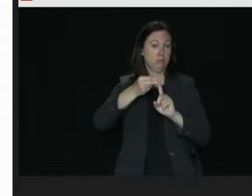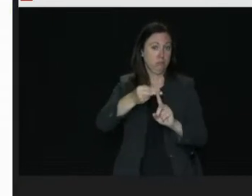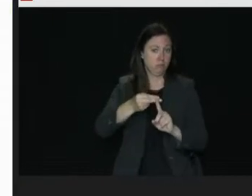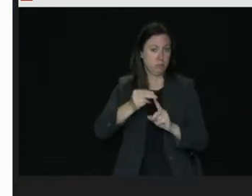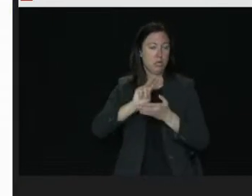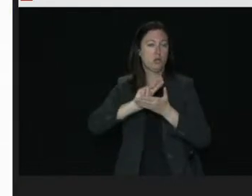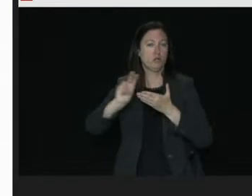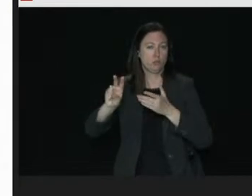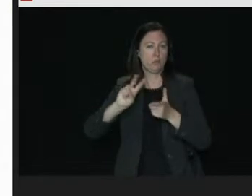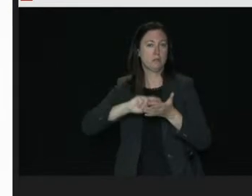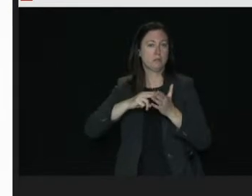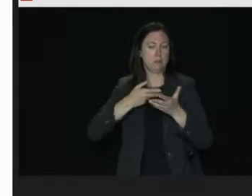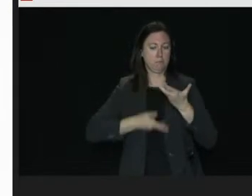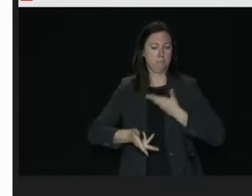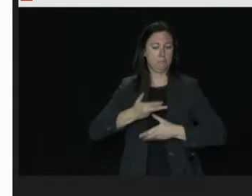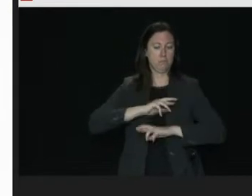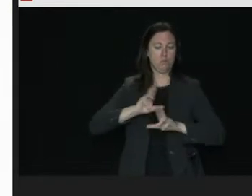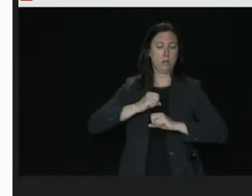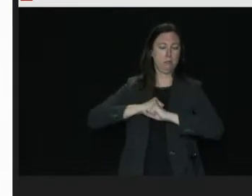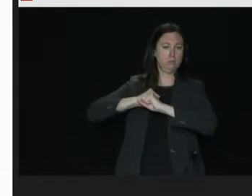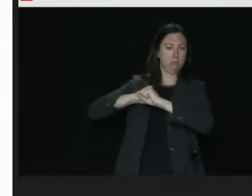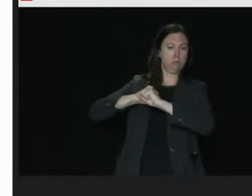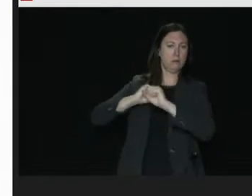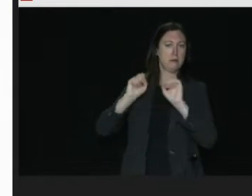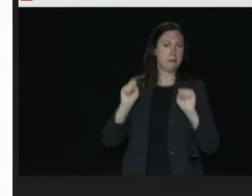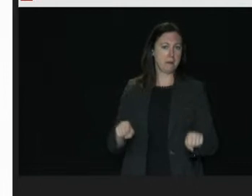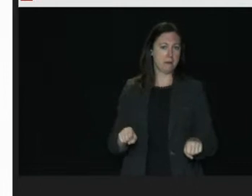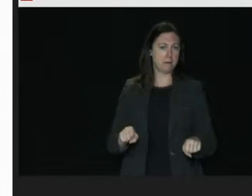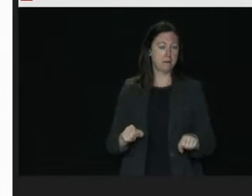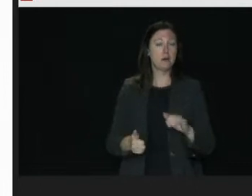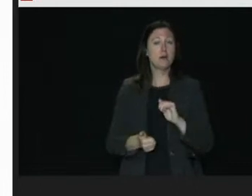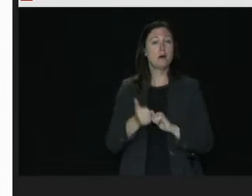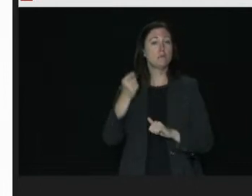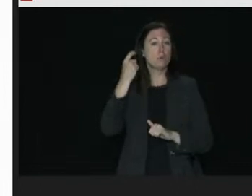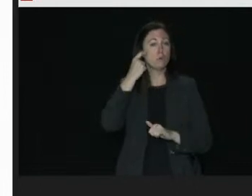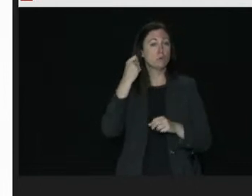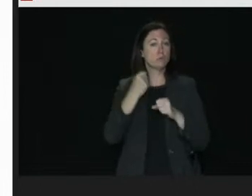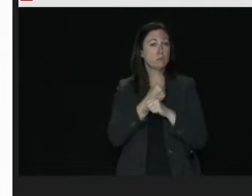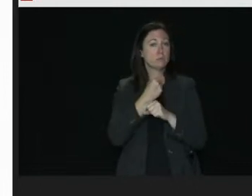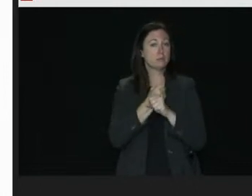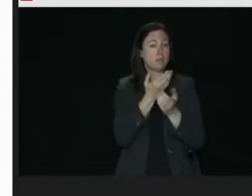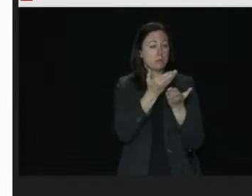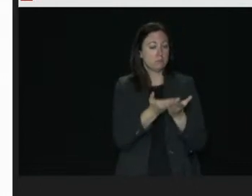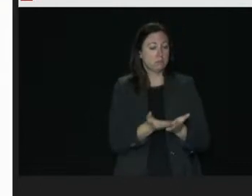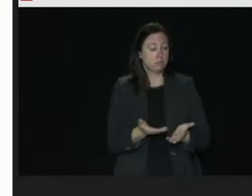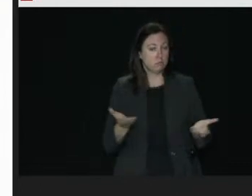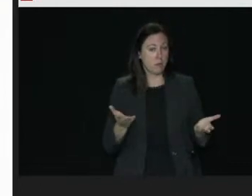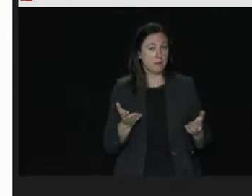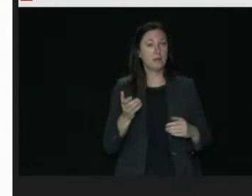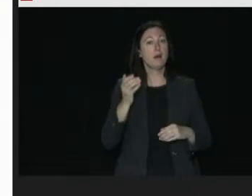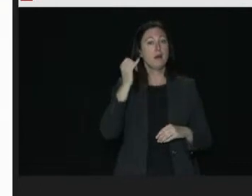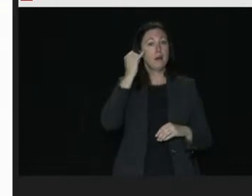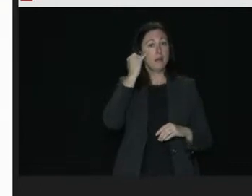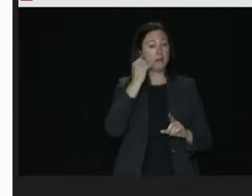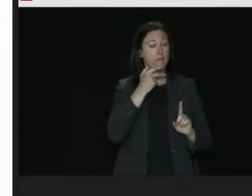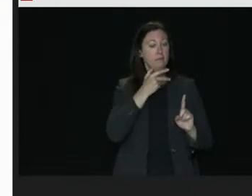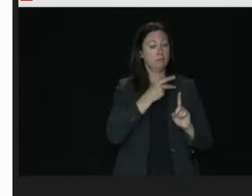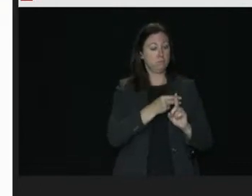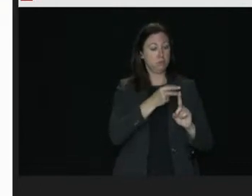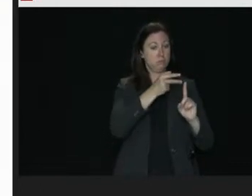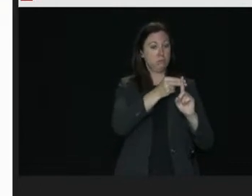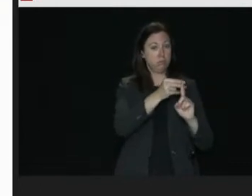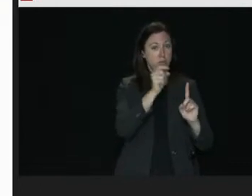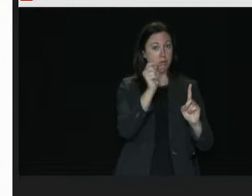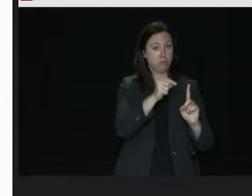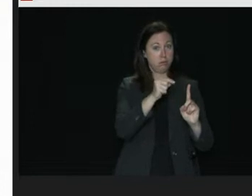to build up protection. The latest data continue to demonstrate that fully vaccinated people are much less likely